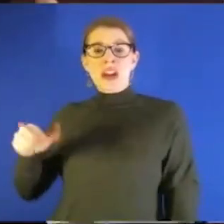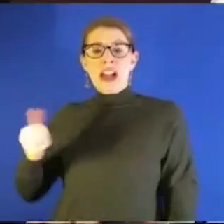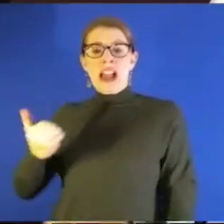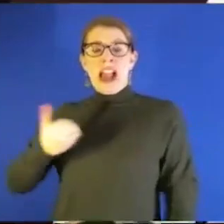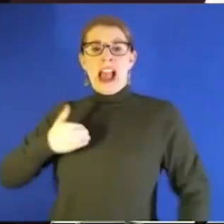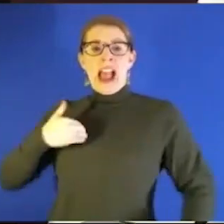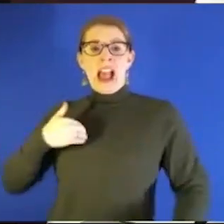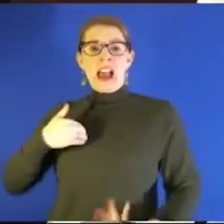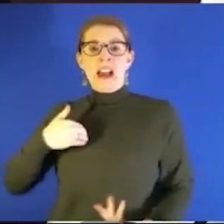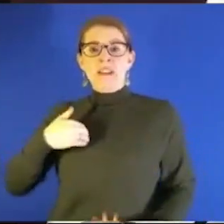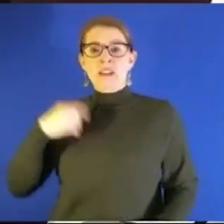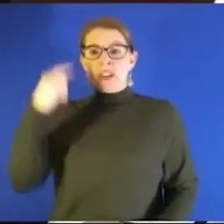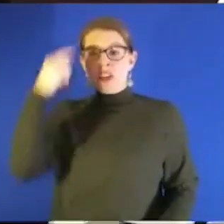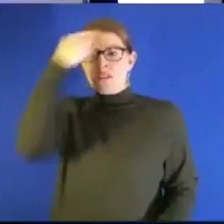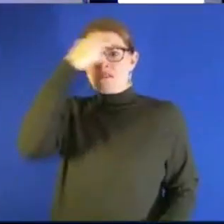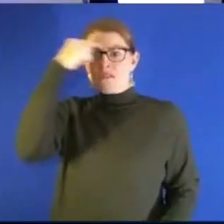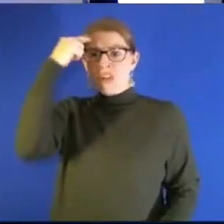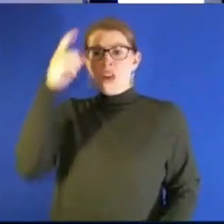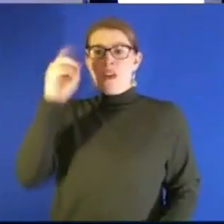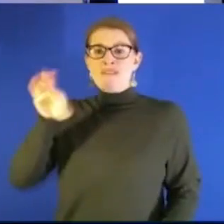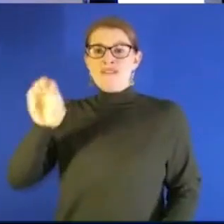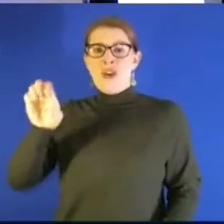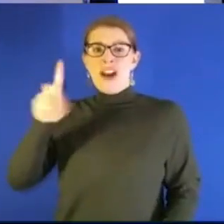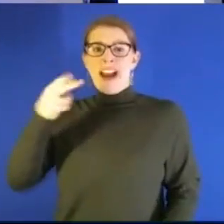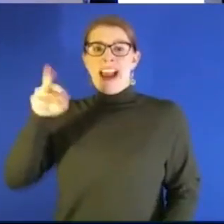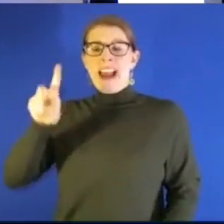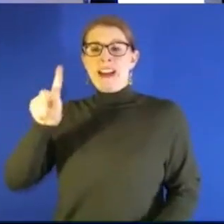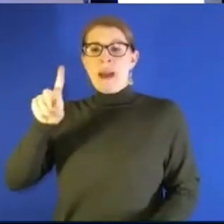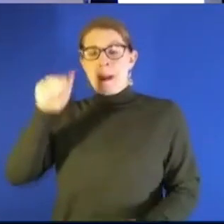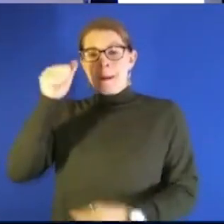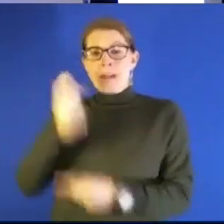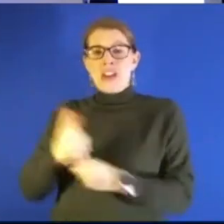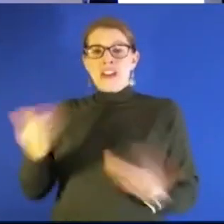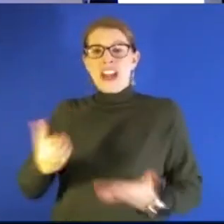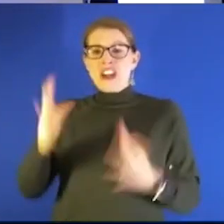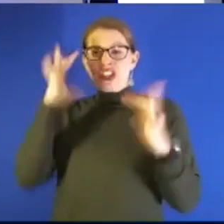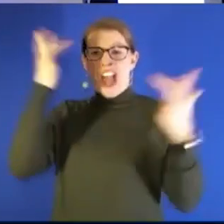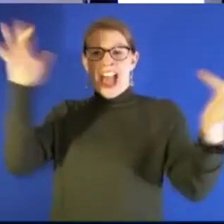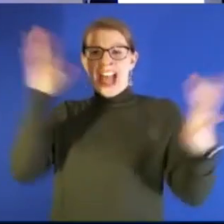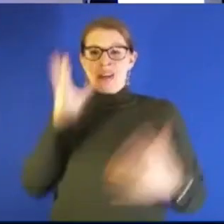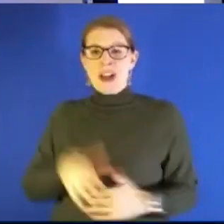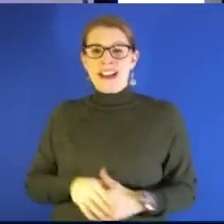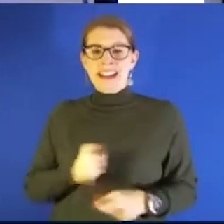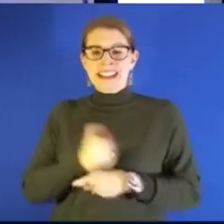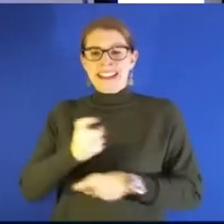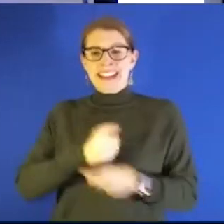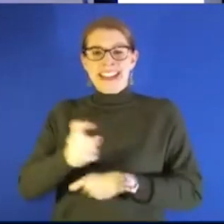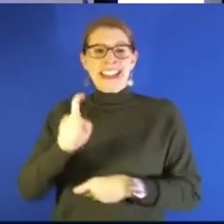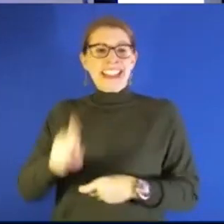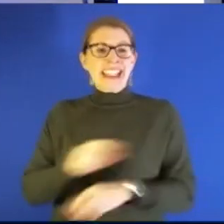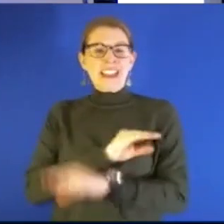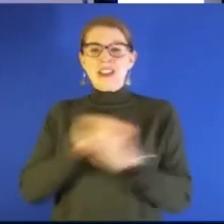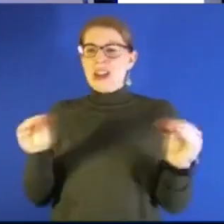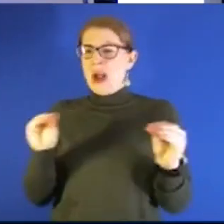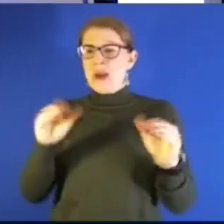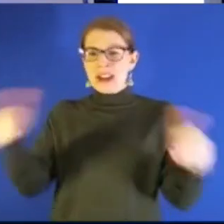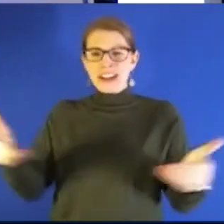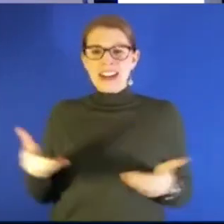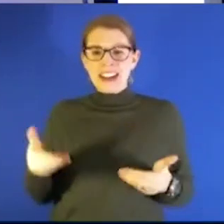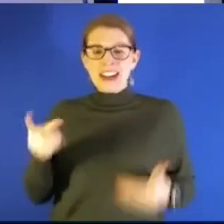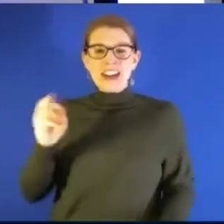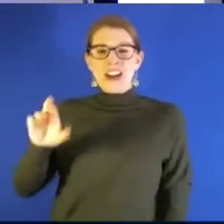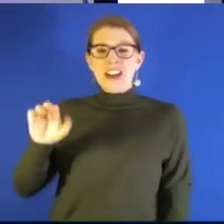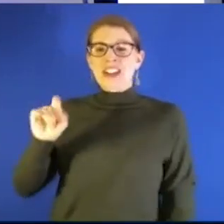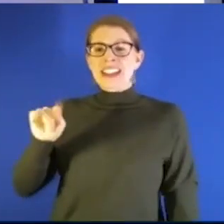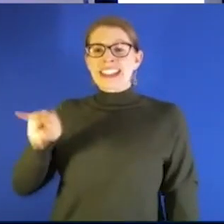shine. You are. Yes. Okay. So we have, he needs no introduction, Dr. Steve Stites. I practiced that last night.